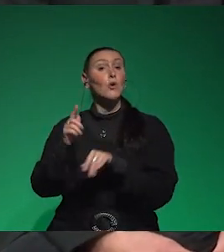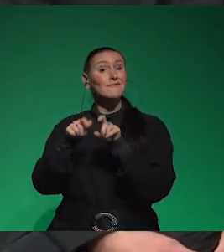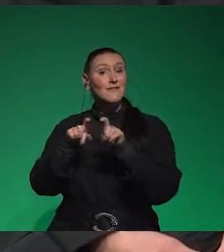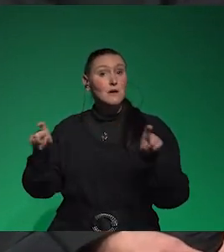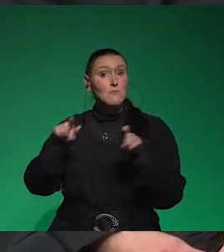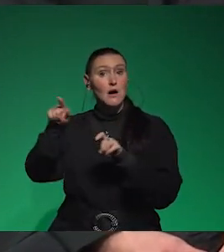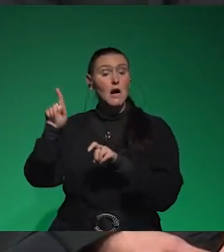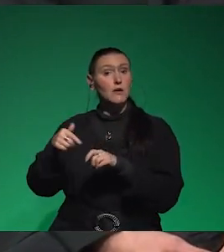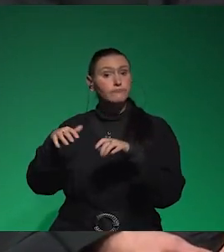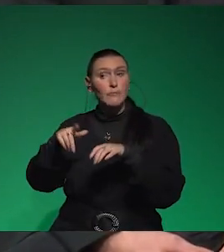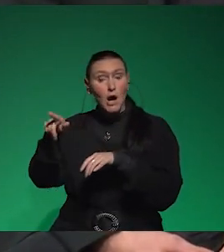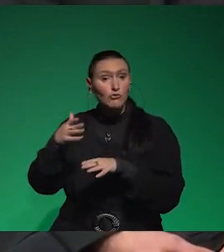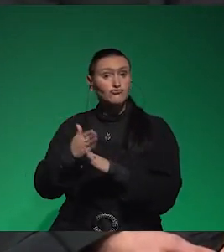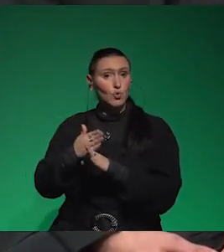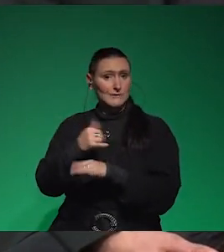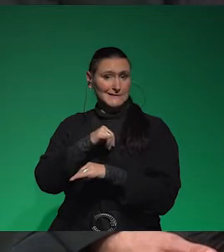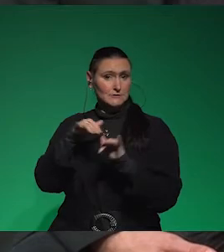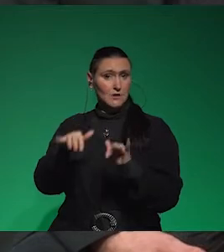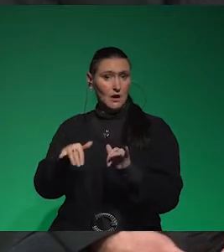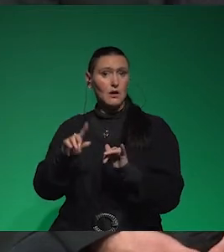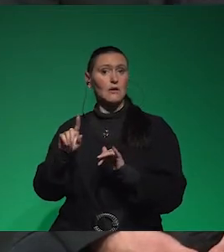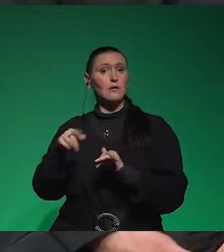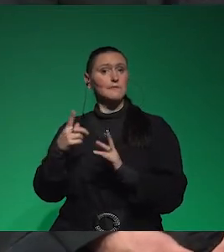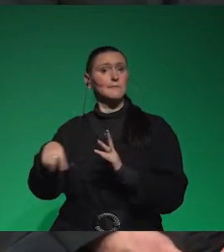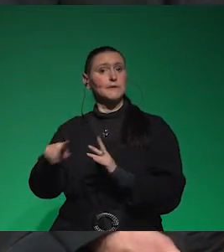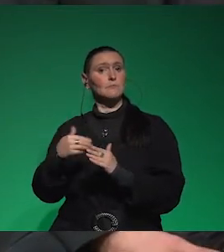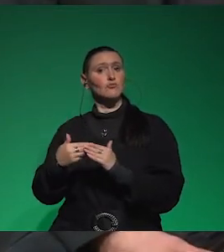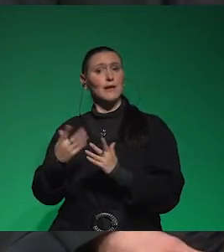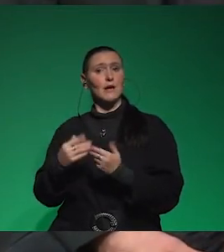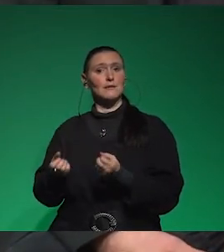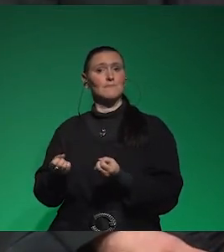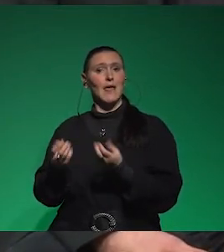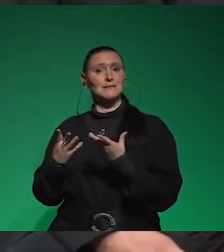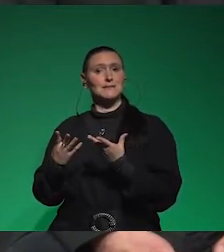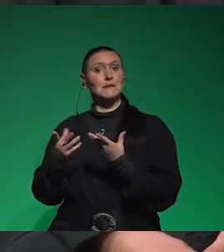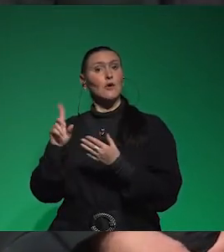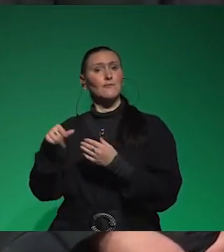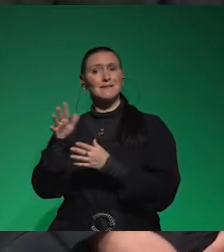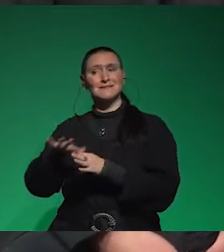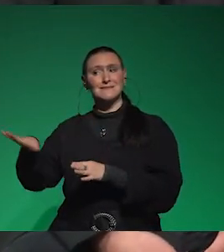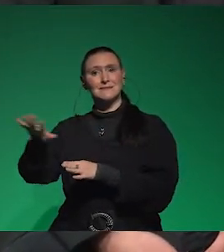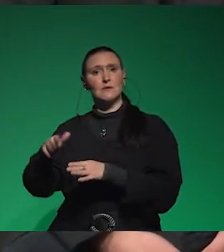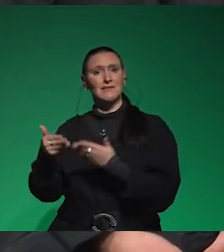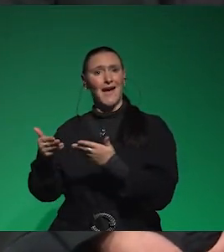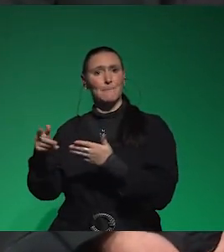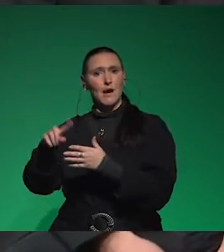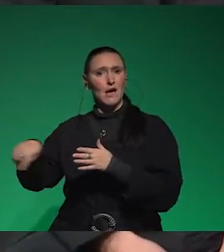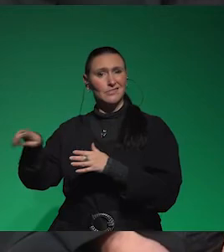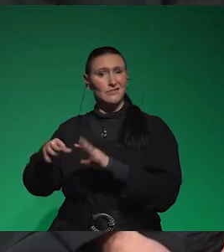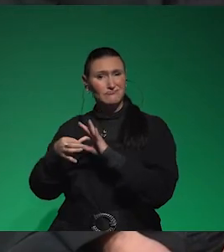component, right? In terms of the research, we haven't in the past, in the first 2 phases, I would